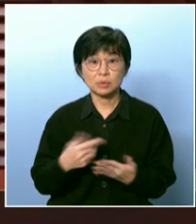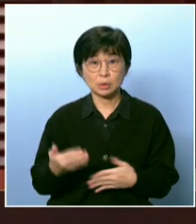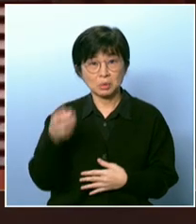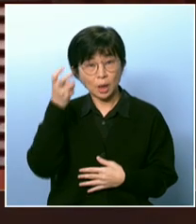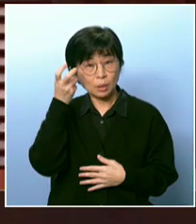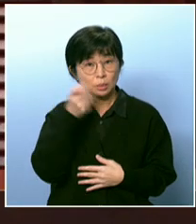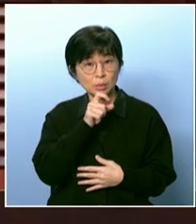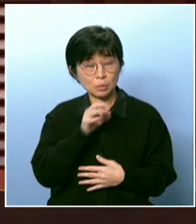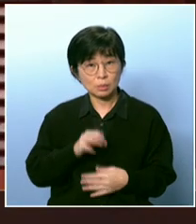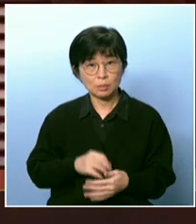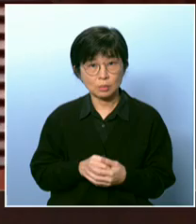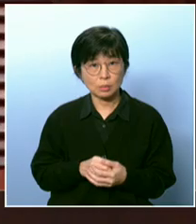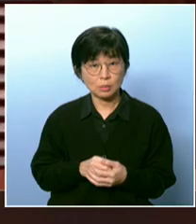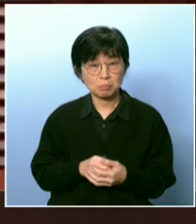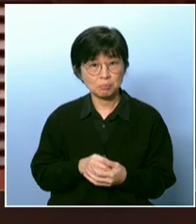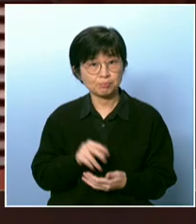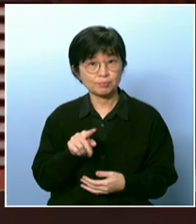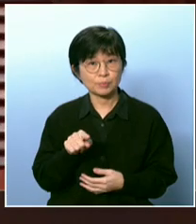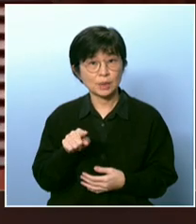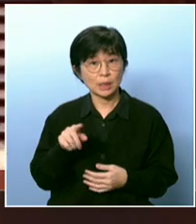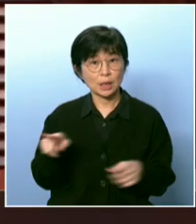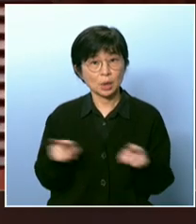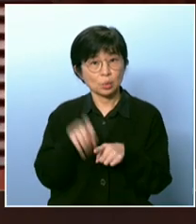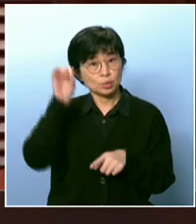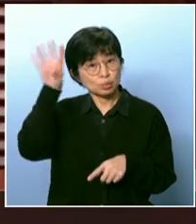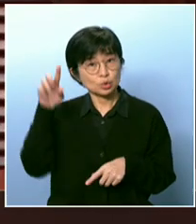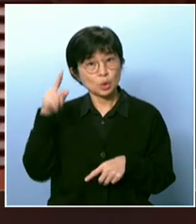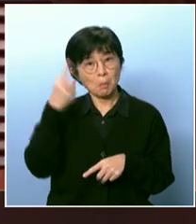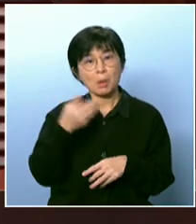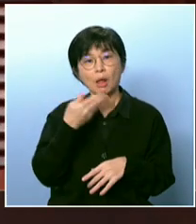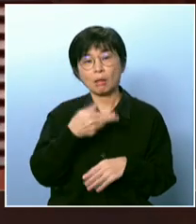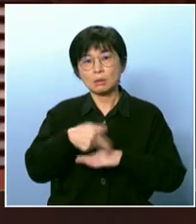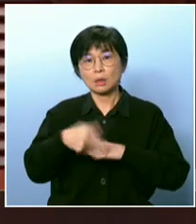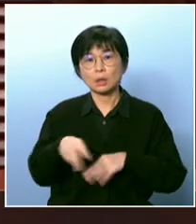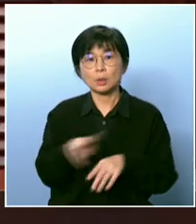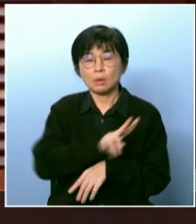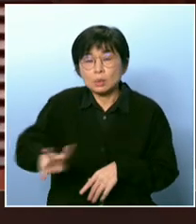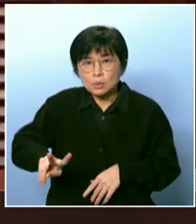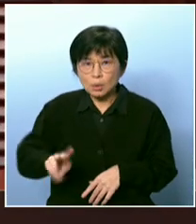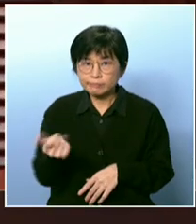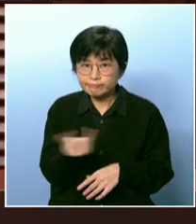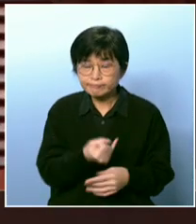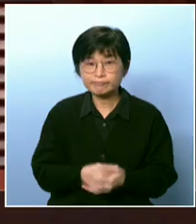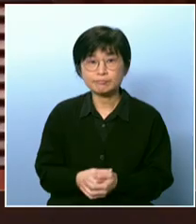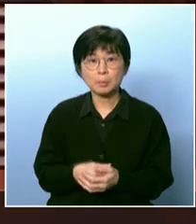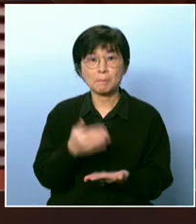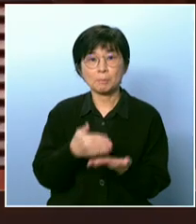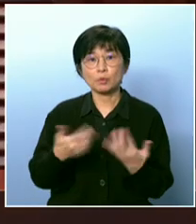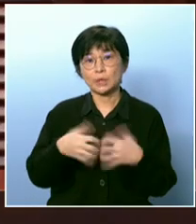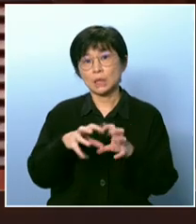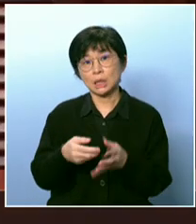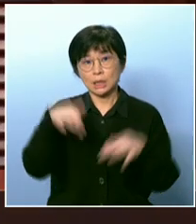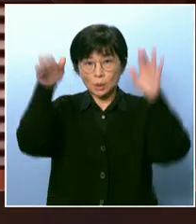younger mentors, whereas for the Strive and Rise program, you would want someone who is more experienced, who are